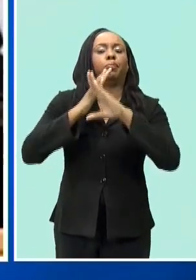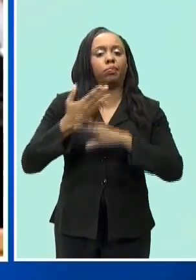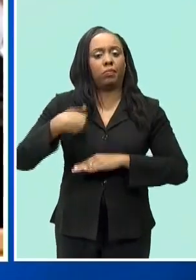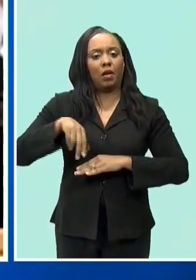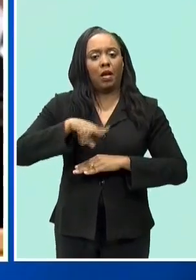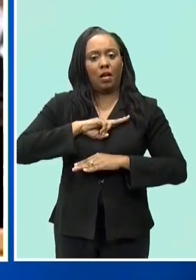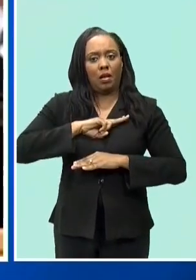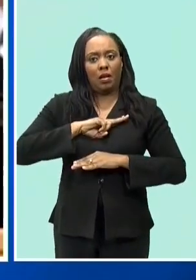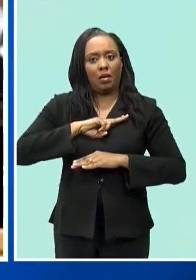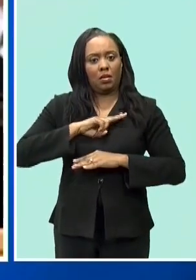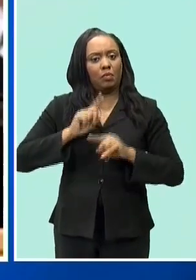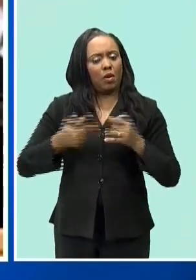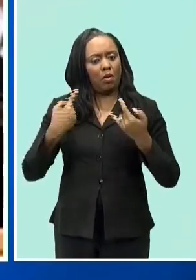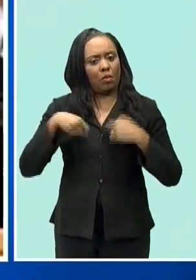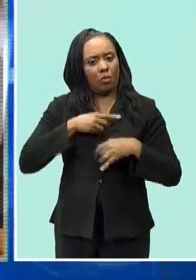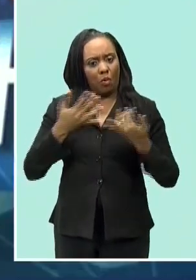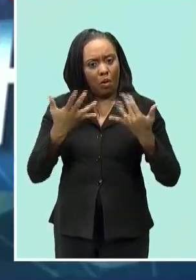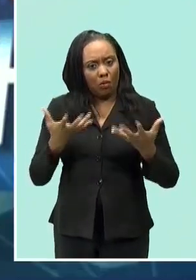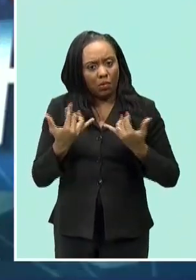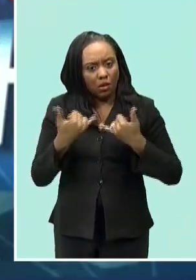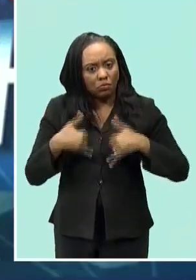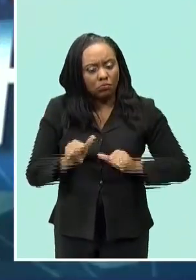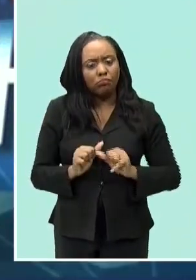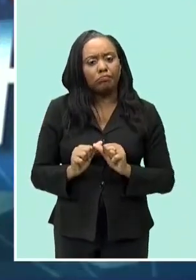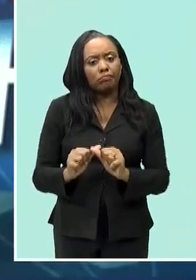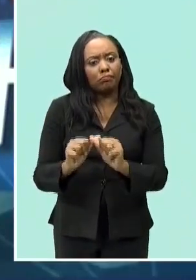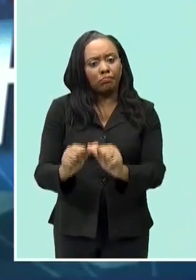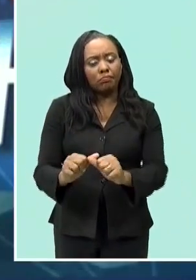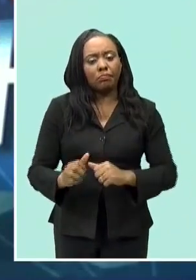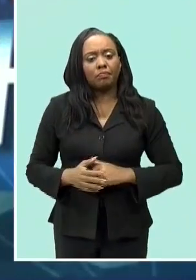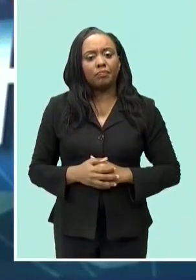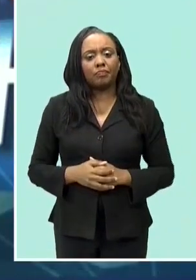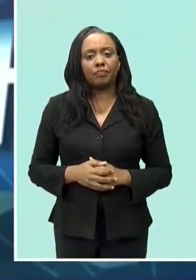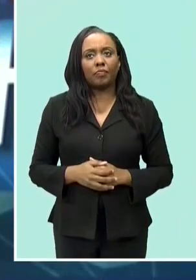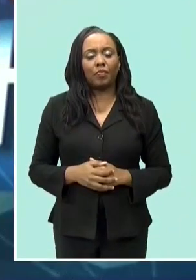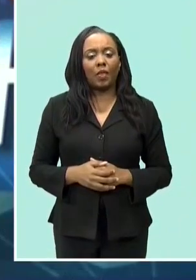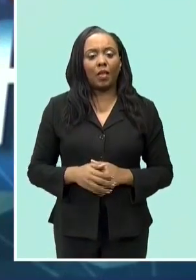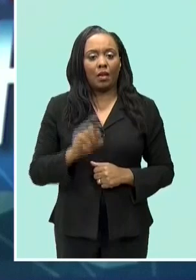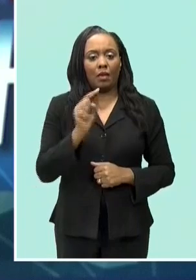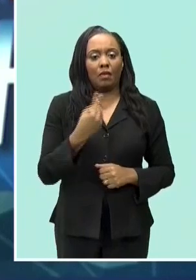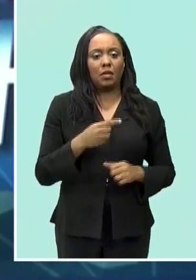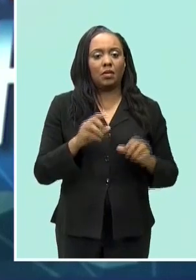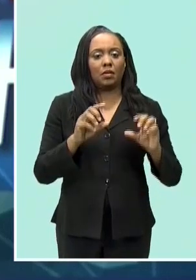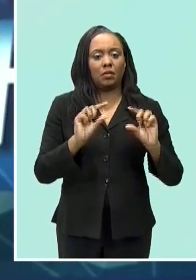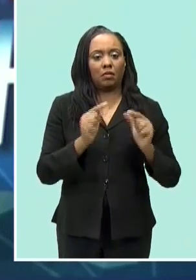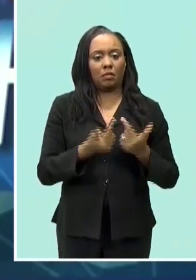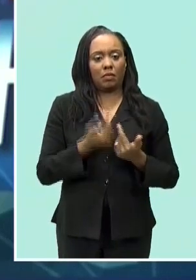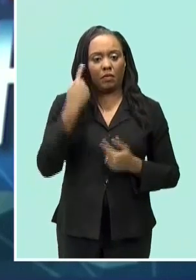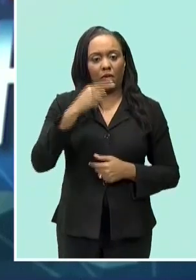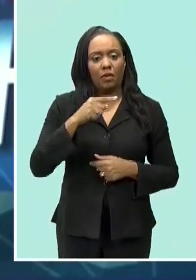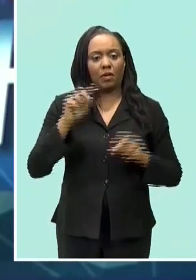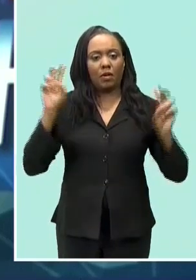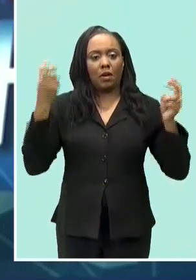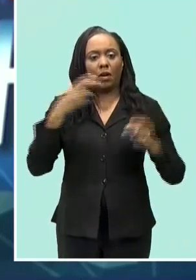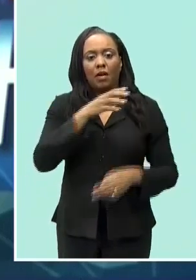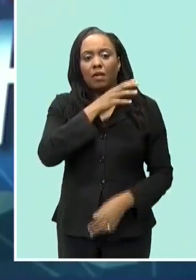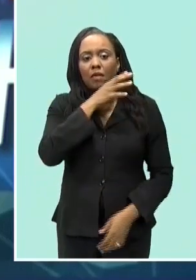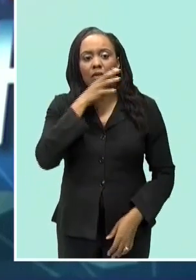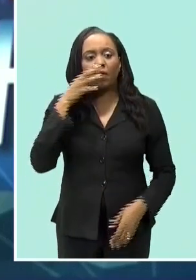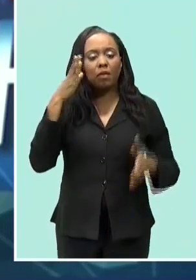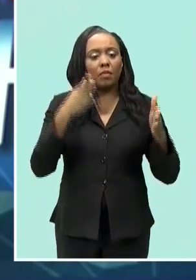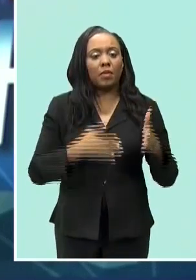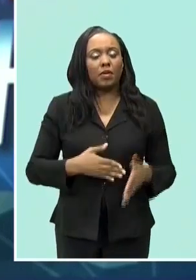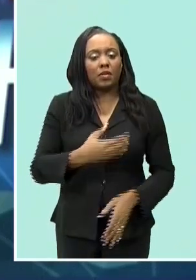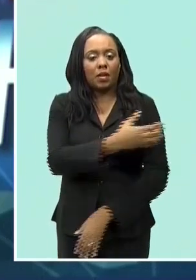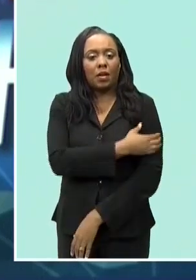and to complete the task. The first cohort of the Farmers Empowerment and Enfranchisement Drive, or FEED program,